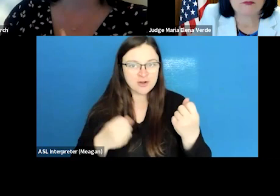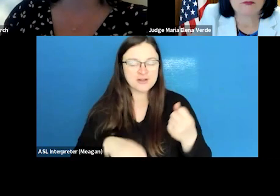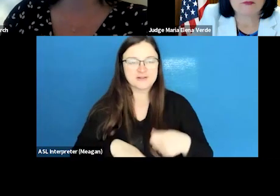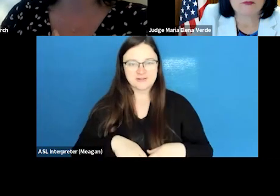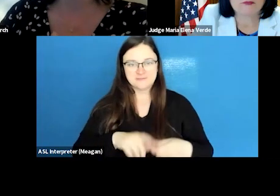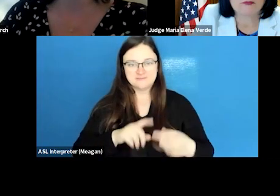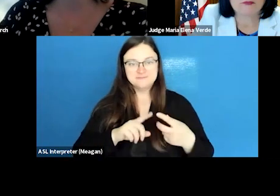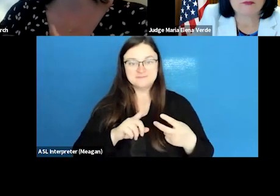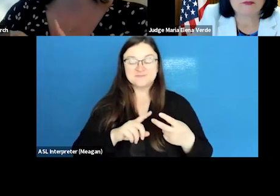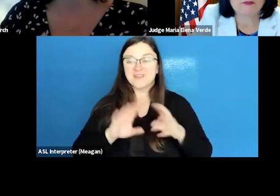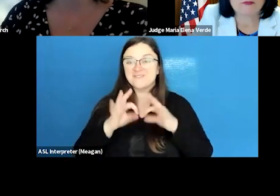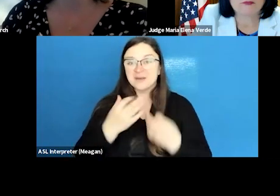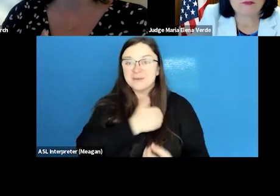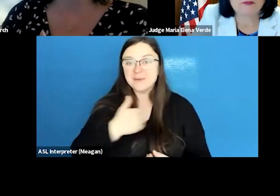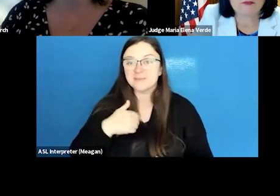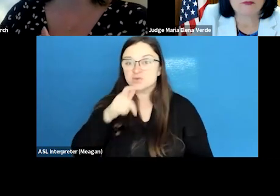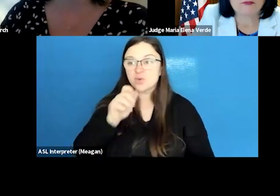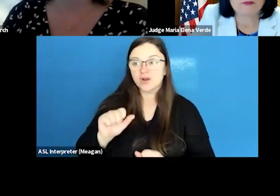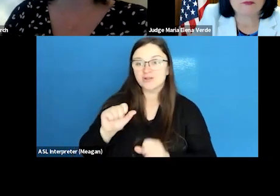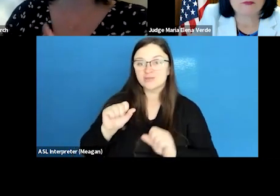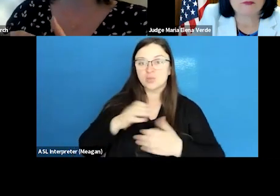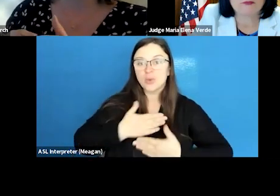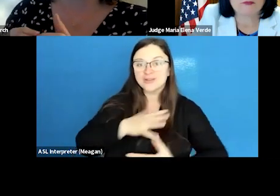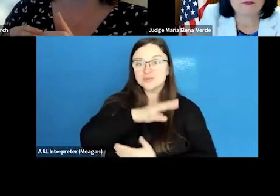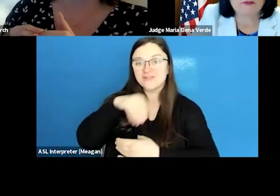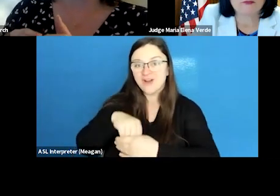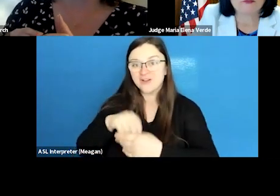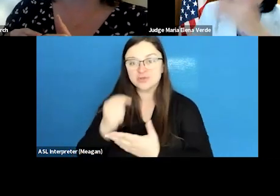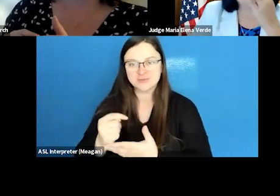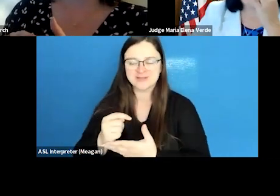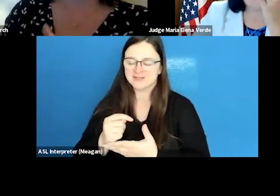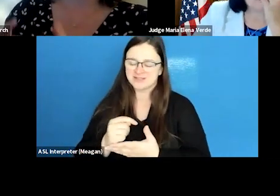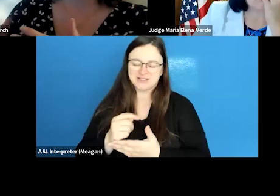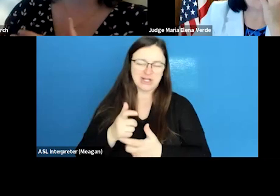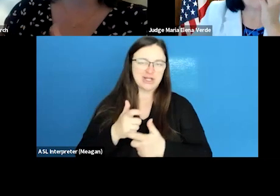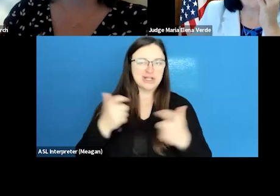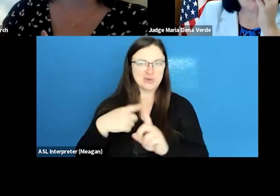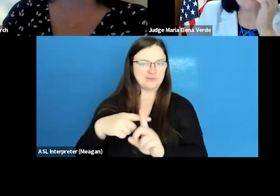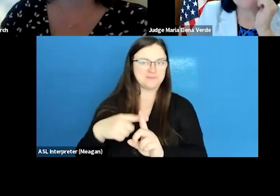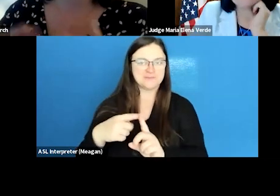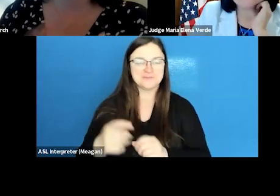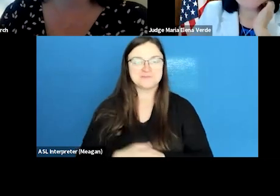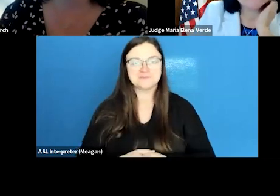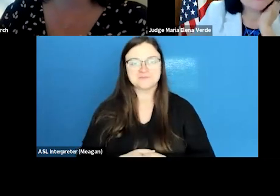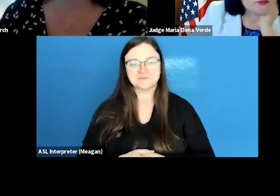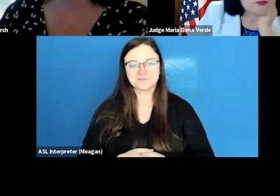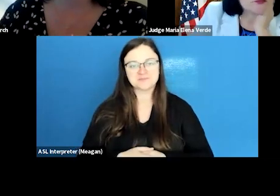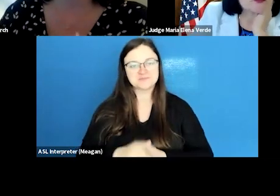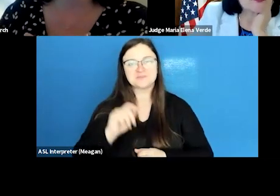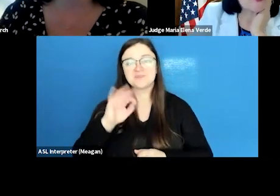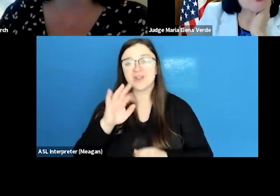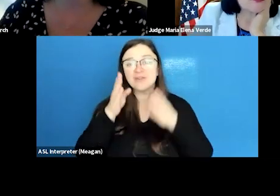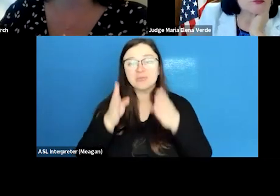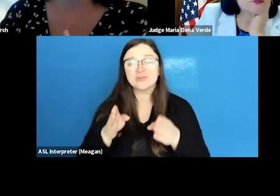being willing to participate in treatment can be huge. And also if the person has connections to